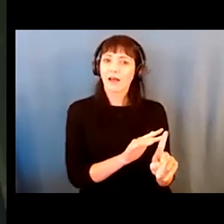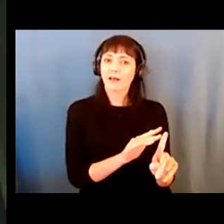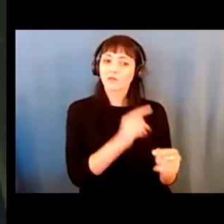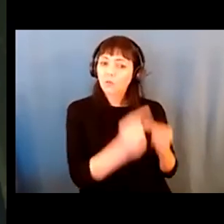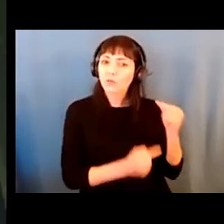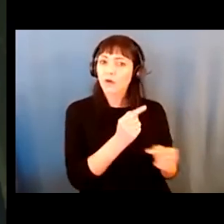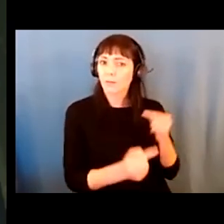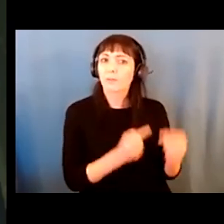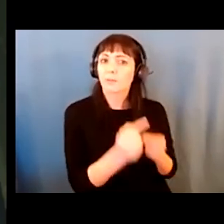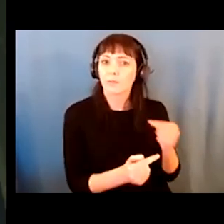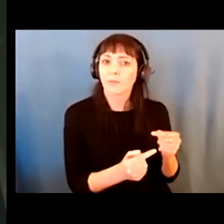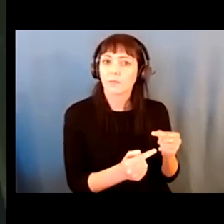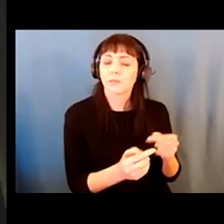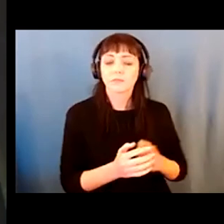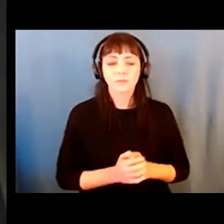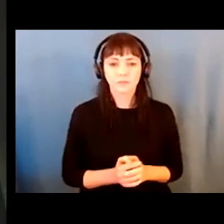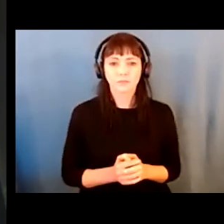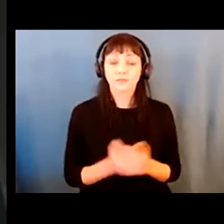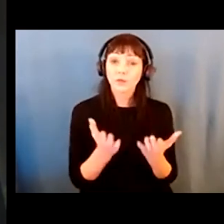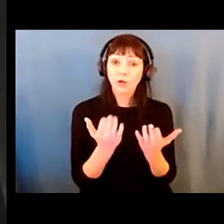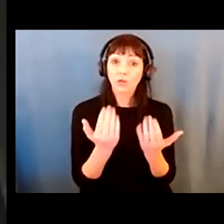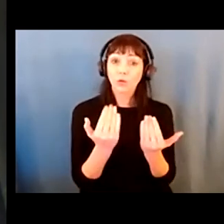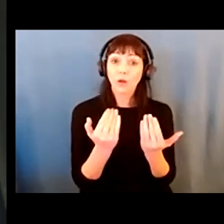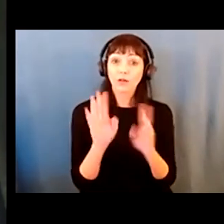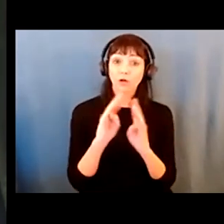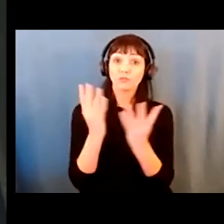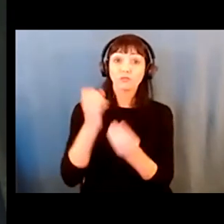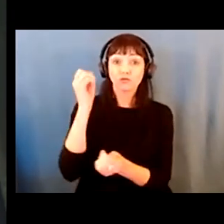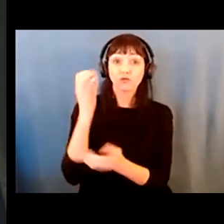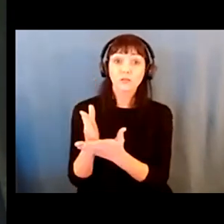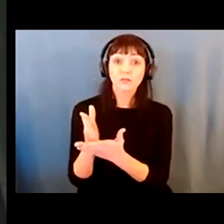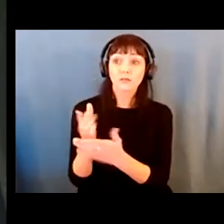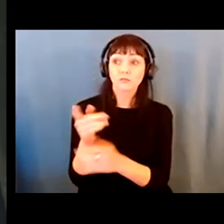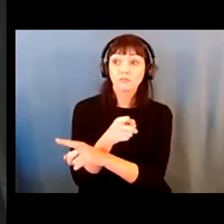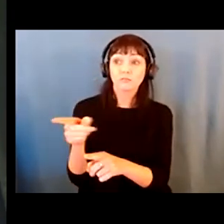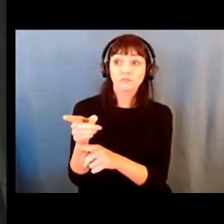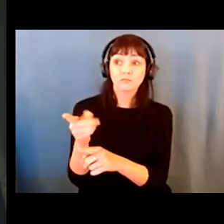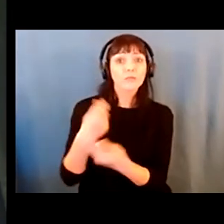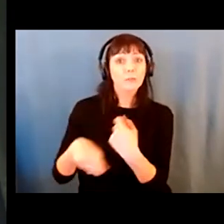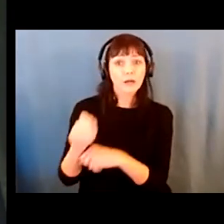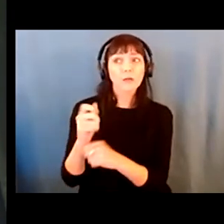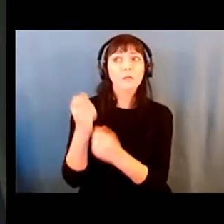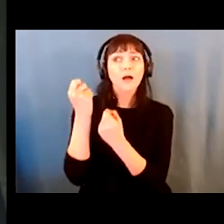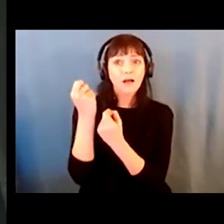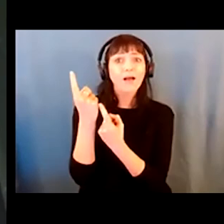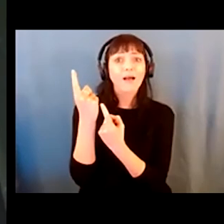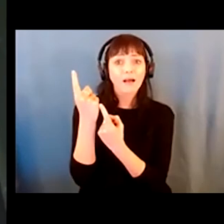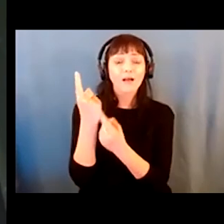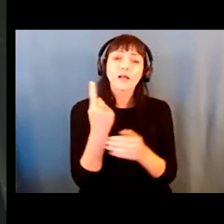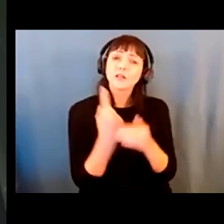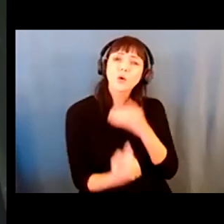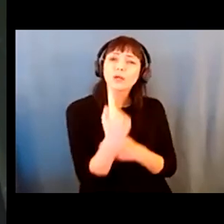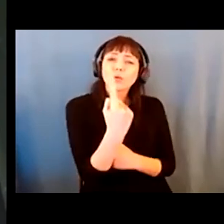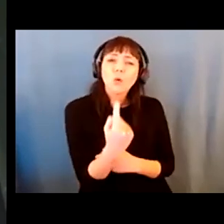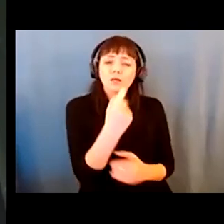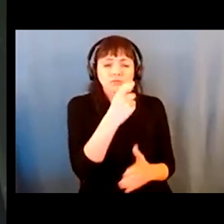Welcome, you know, with the Welcome Trust, they began to understand you don't just have one accessibility person working within